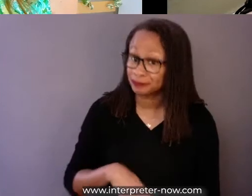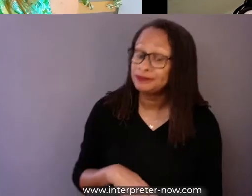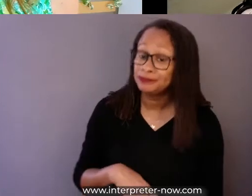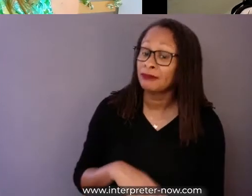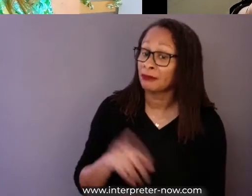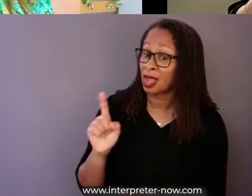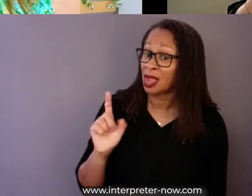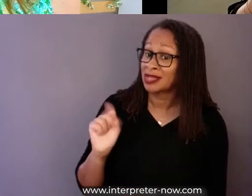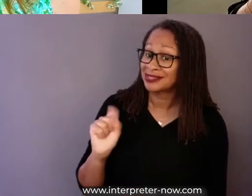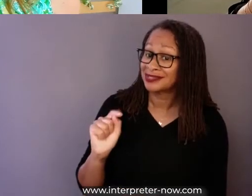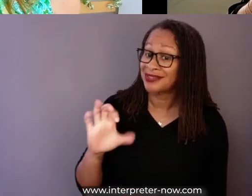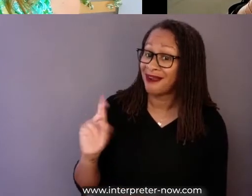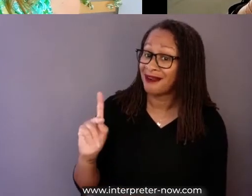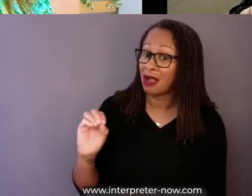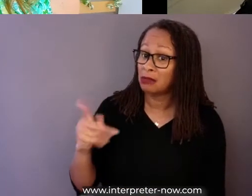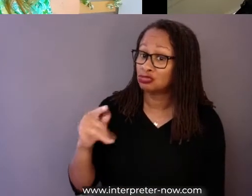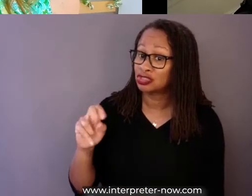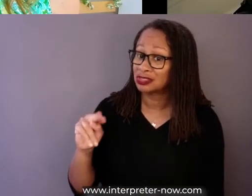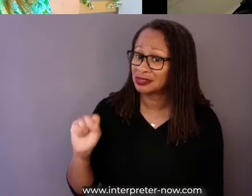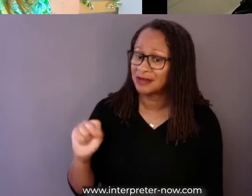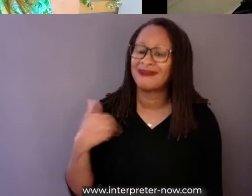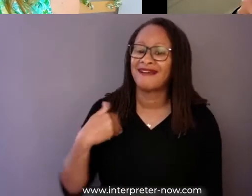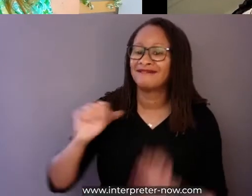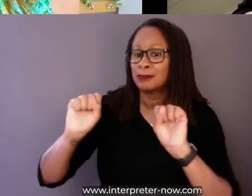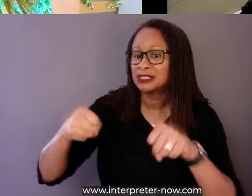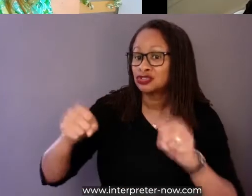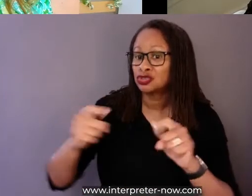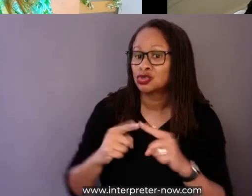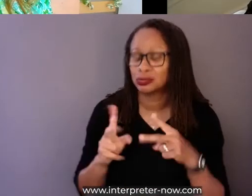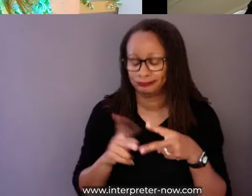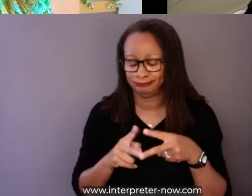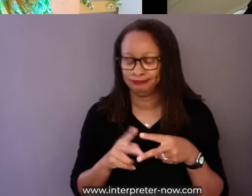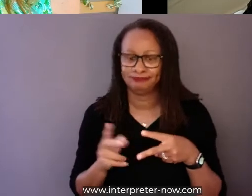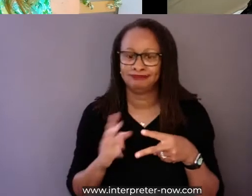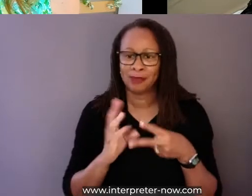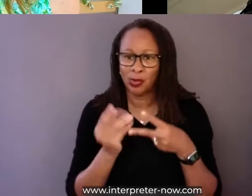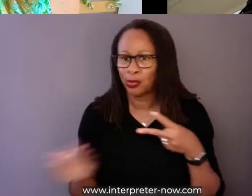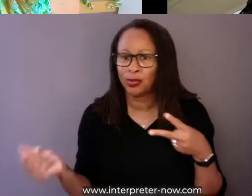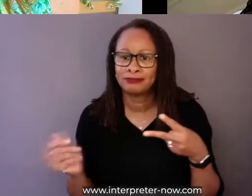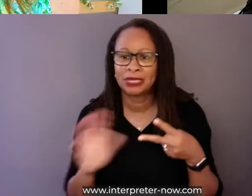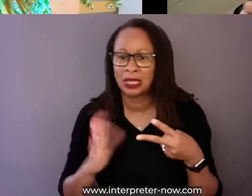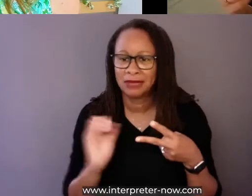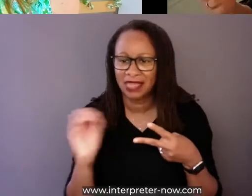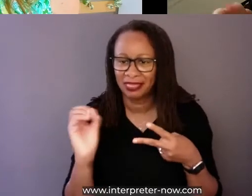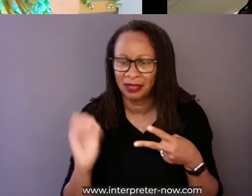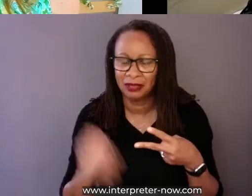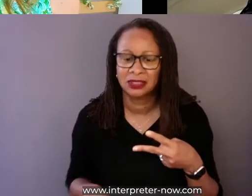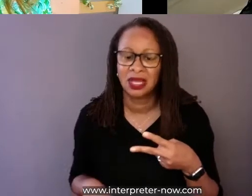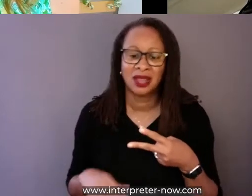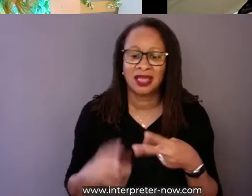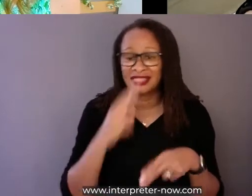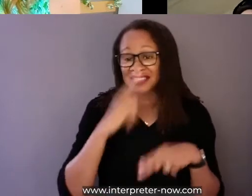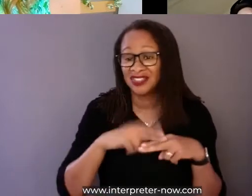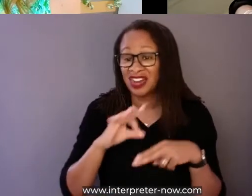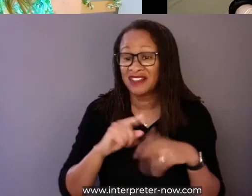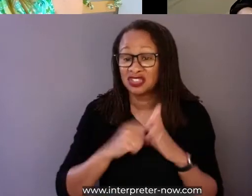options have the potential to either go wind down to nothing at all, absolutely nothing, which is the fun of the